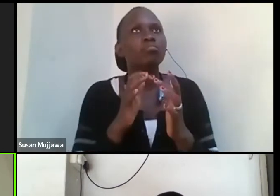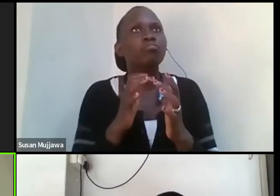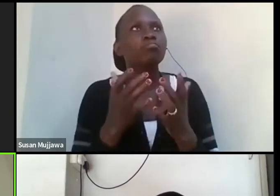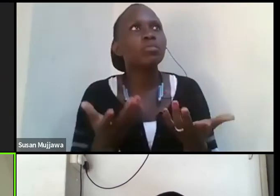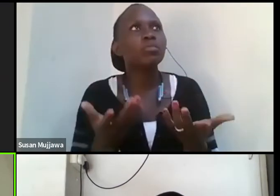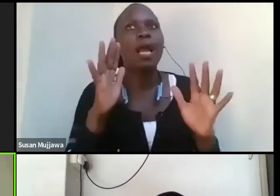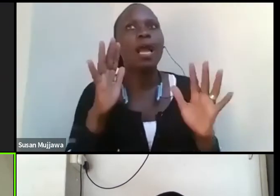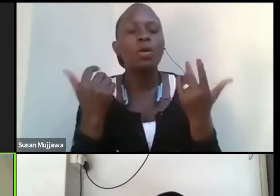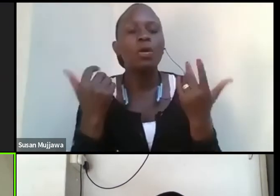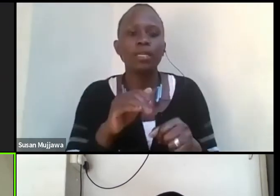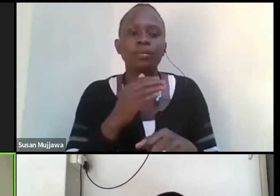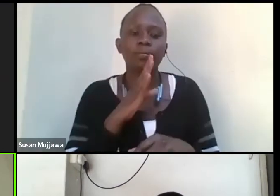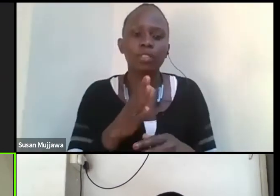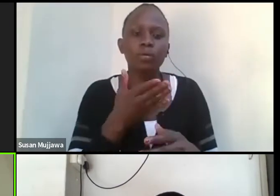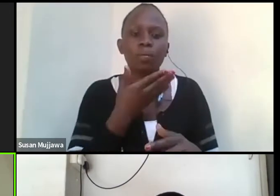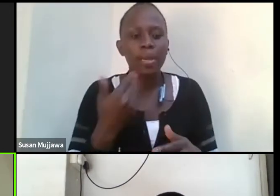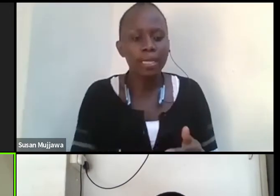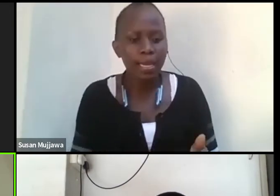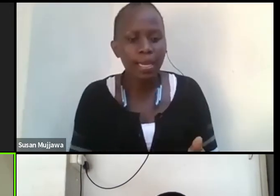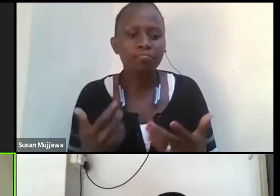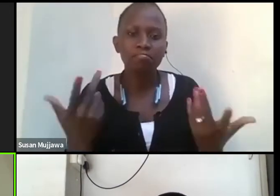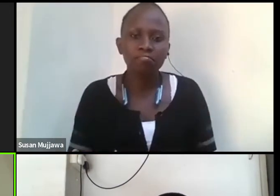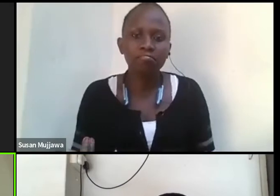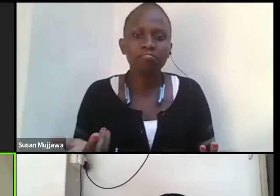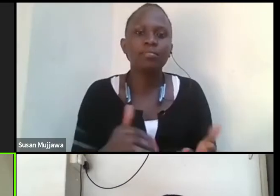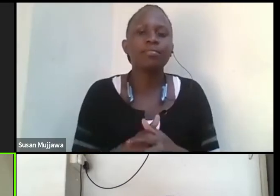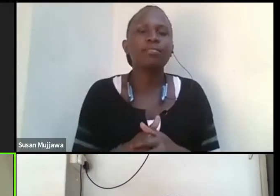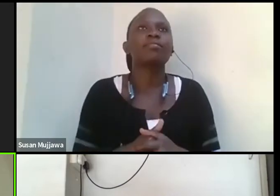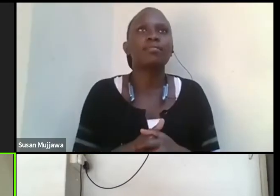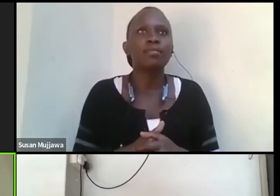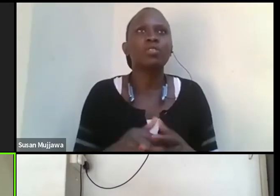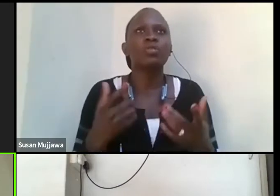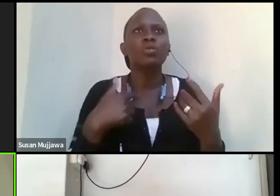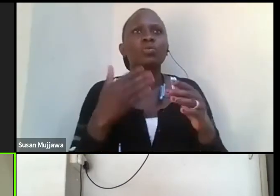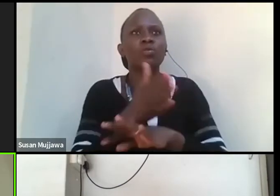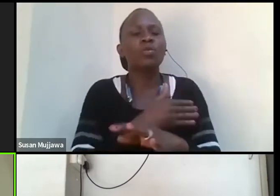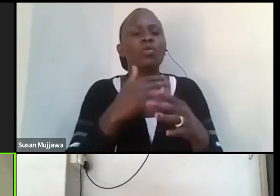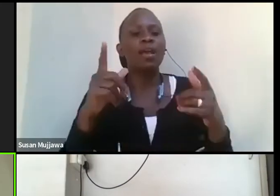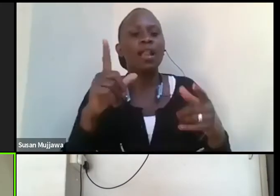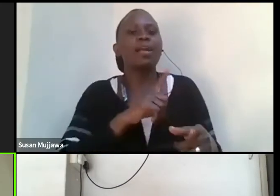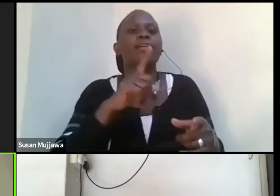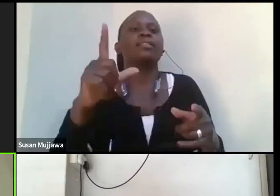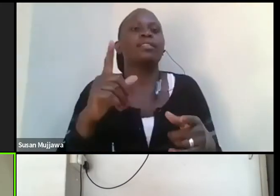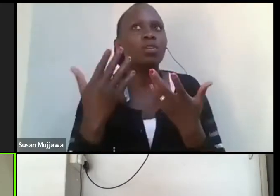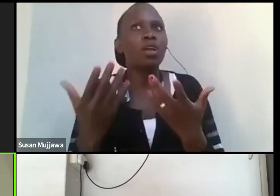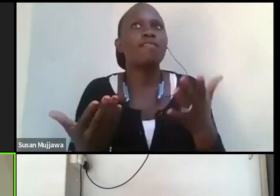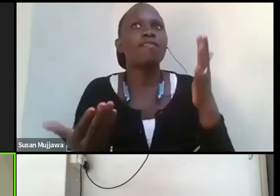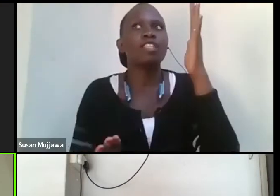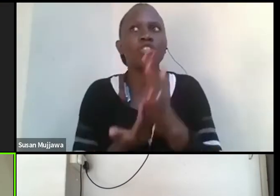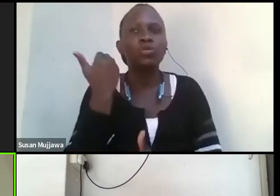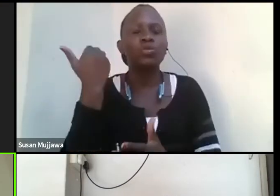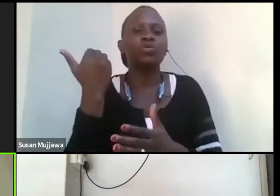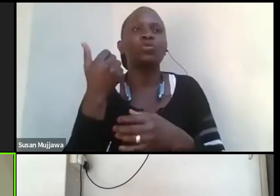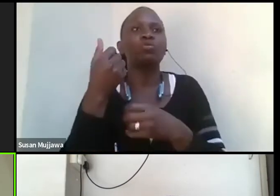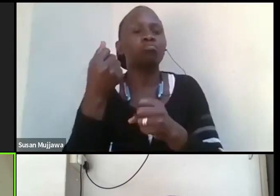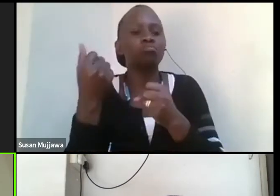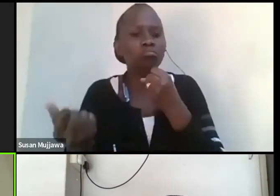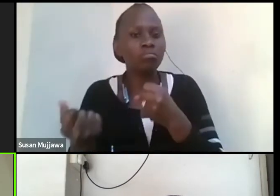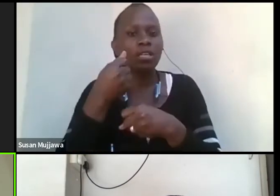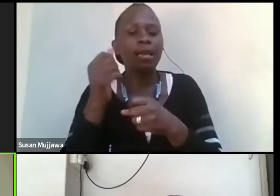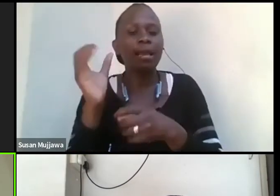up a new factory. So we were able to now really bring in state-of-the-art technology and